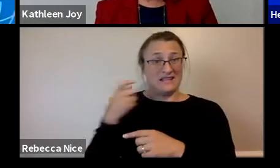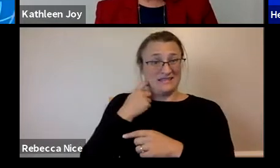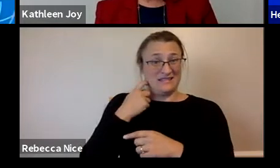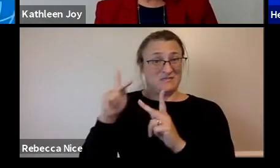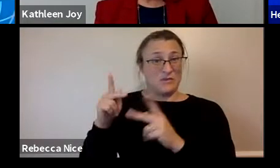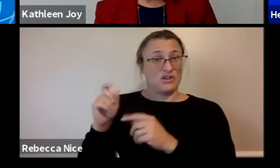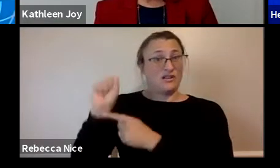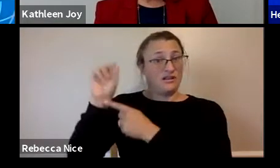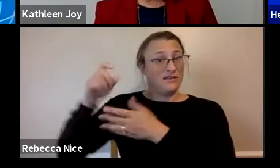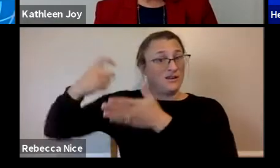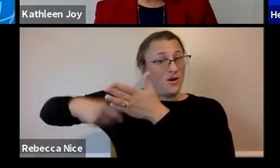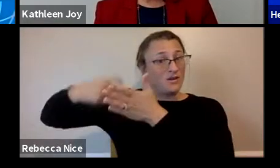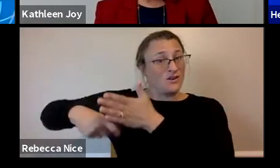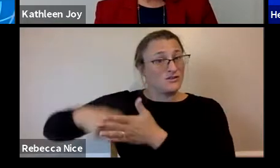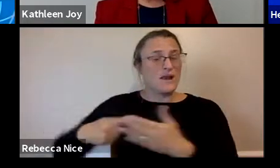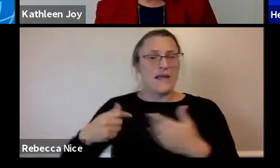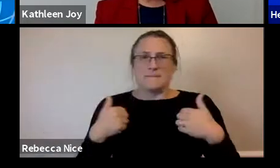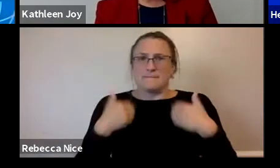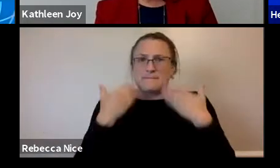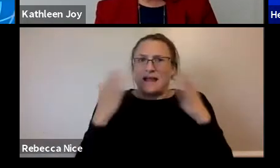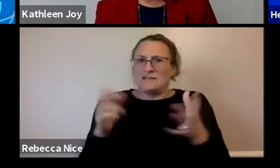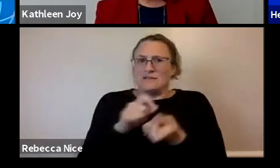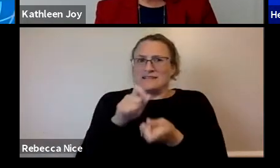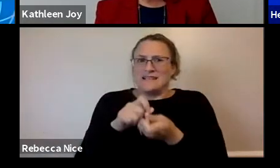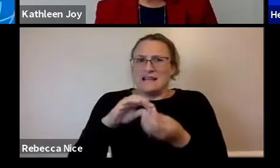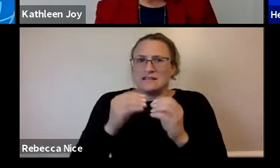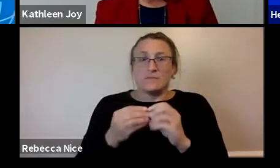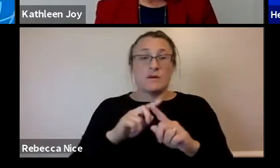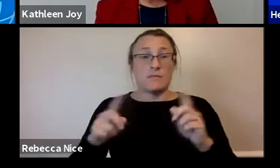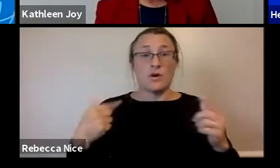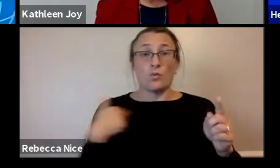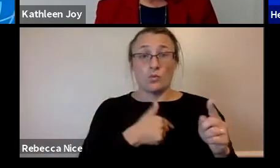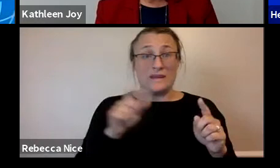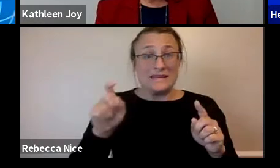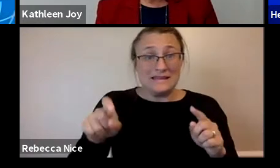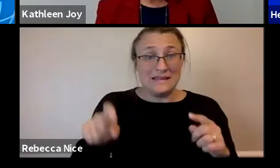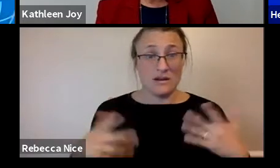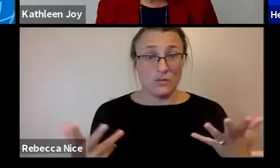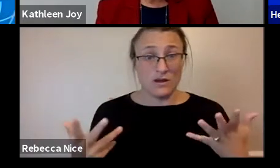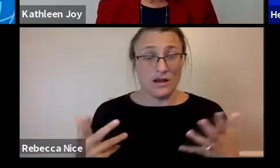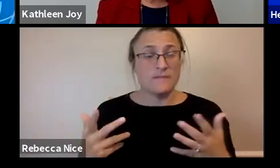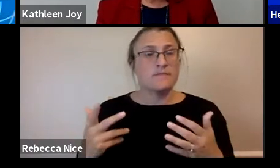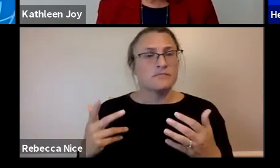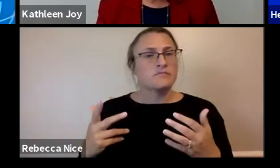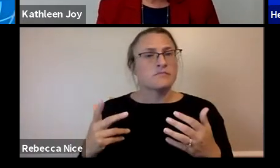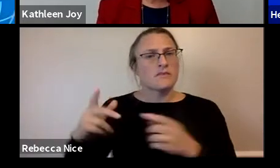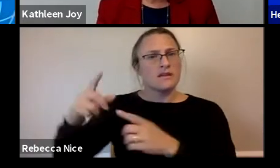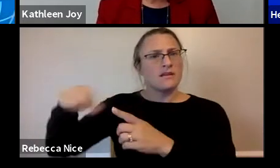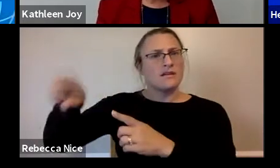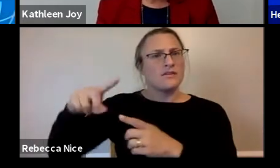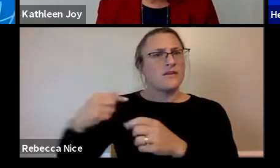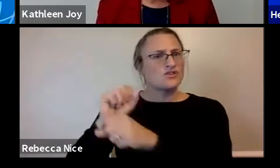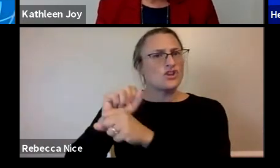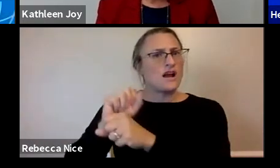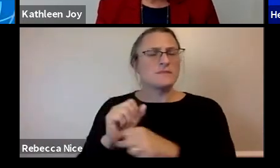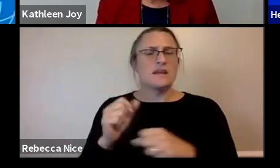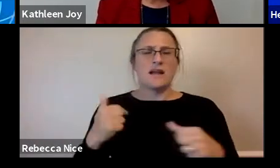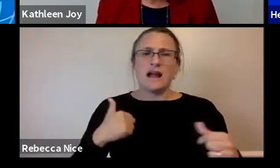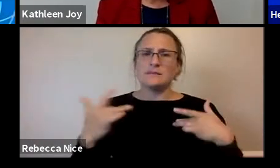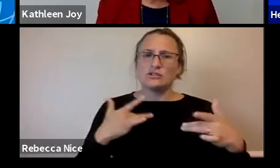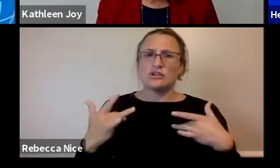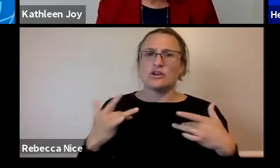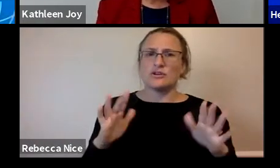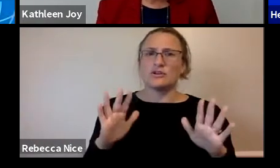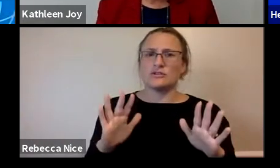have some things that we do need. And that is where there are going to be jobs. I'm concerned, even though some people